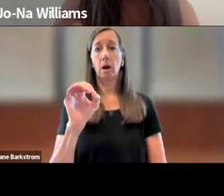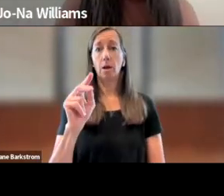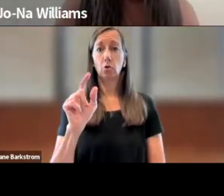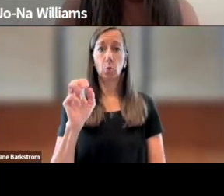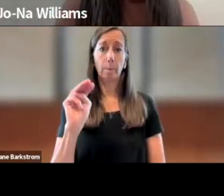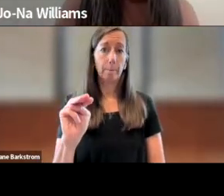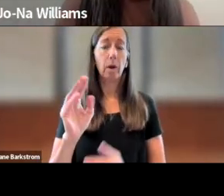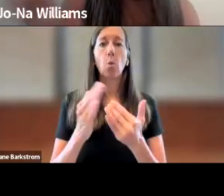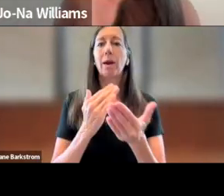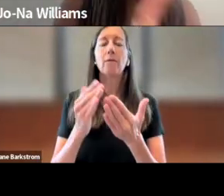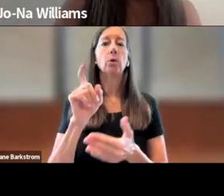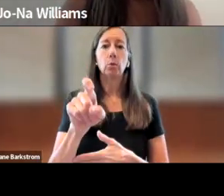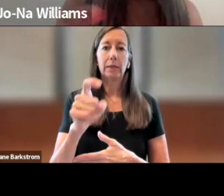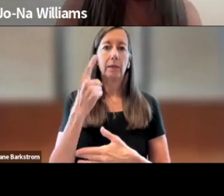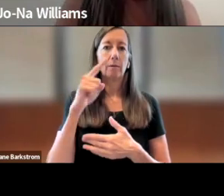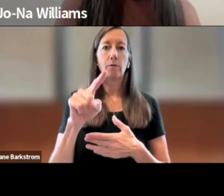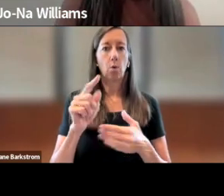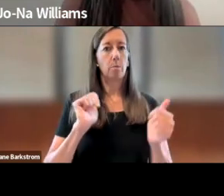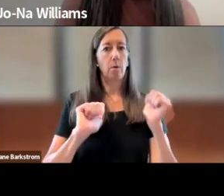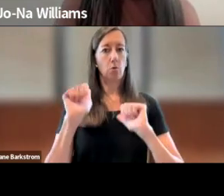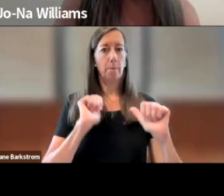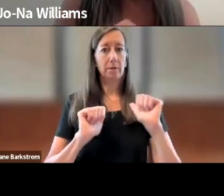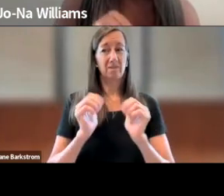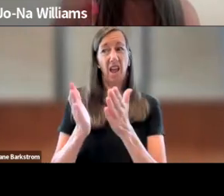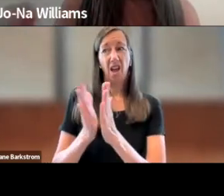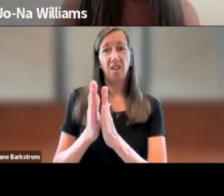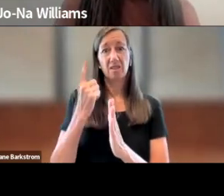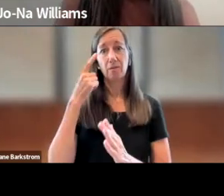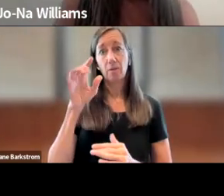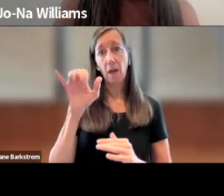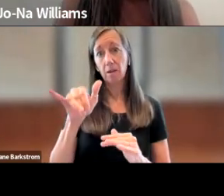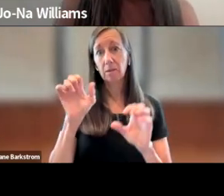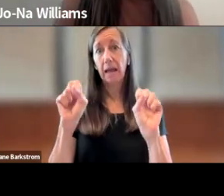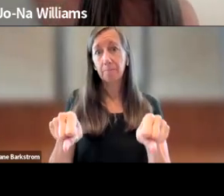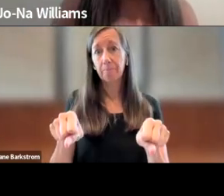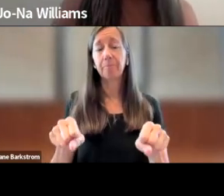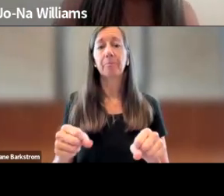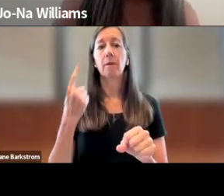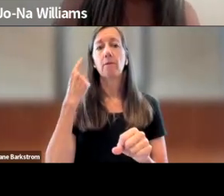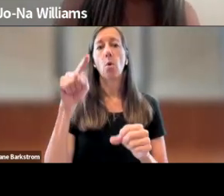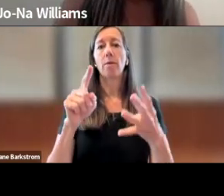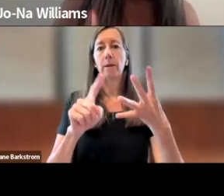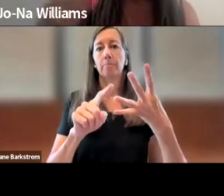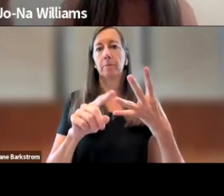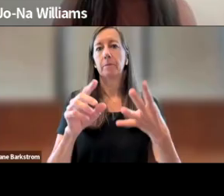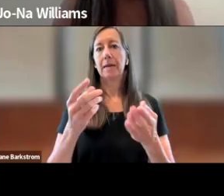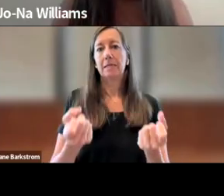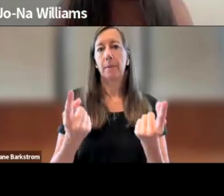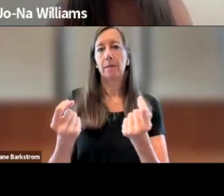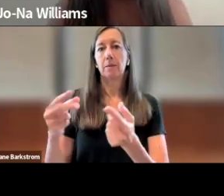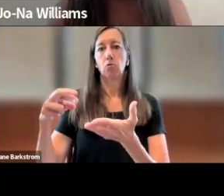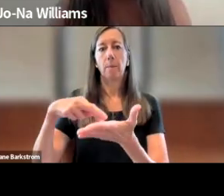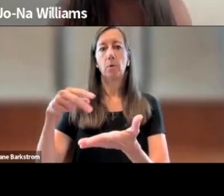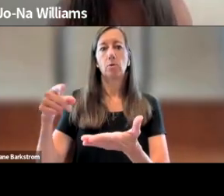the performance? You can ask for that in the expense reimbursement. The other area